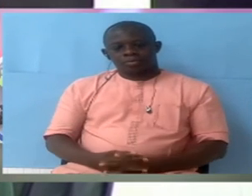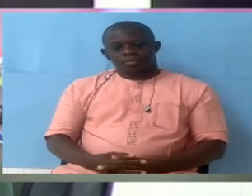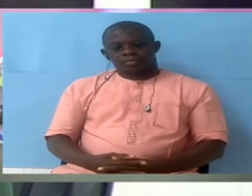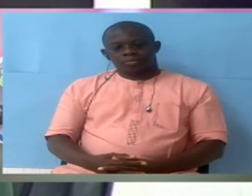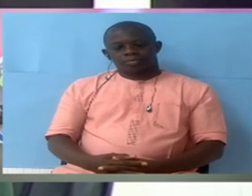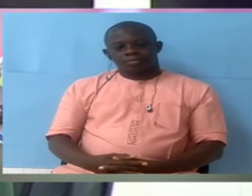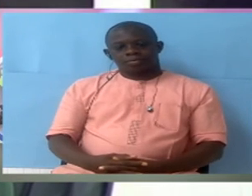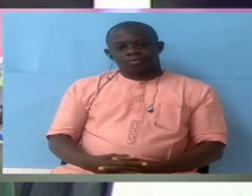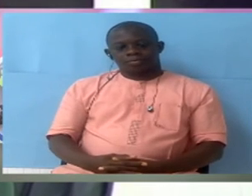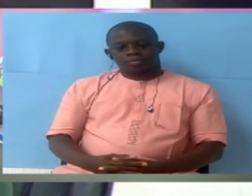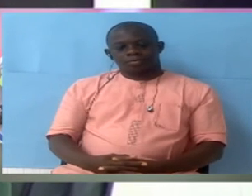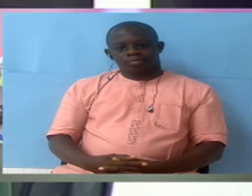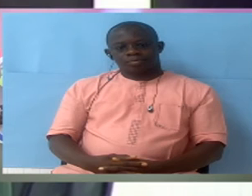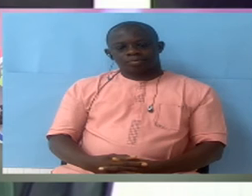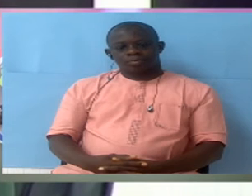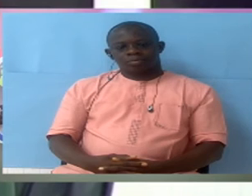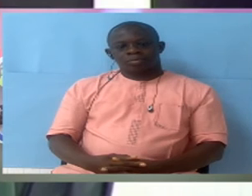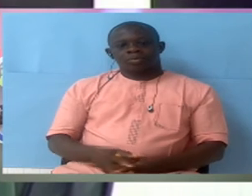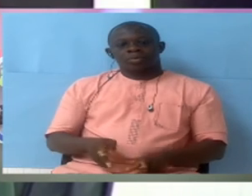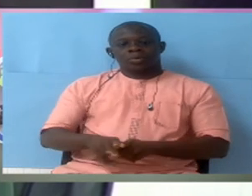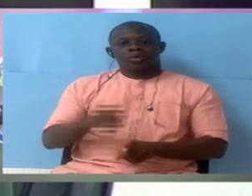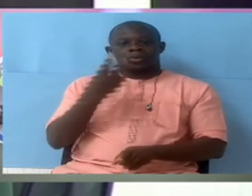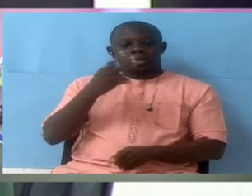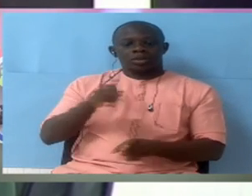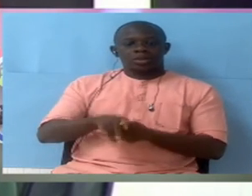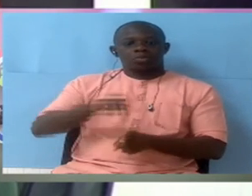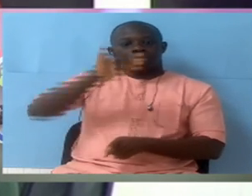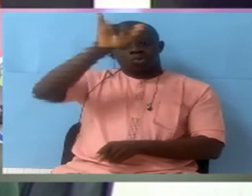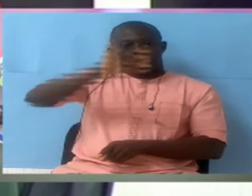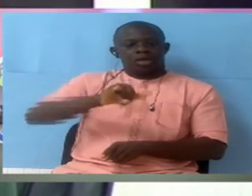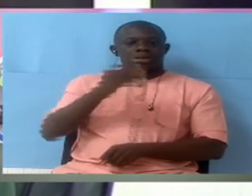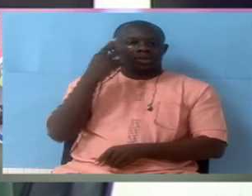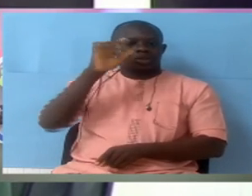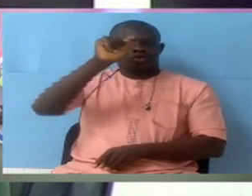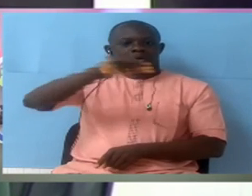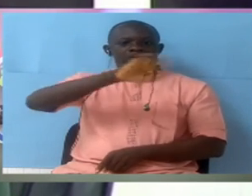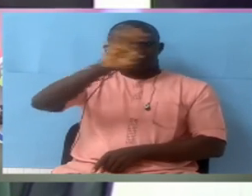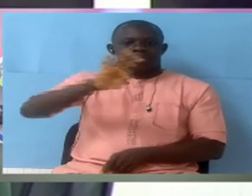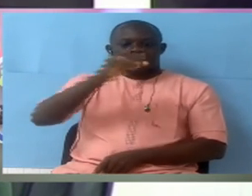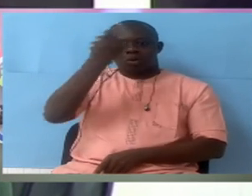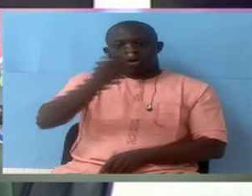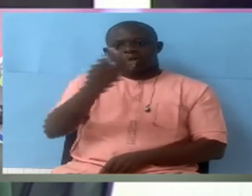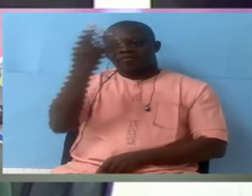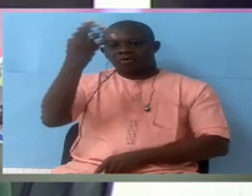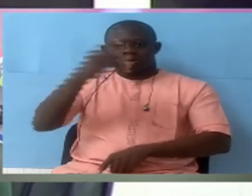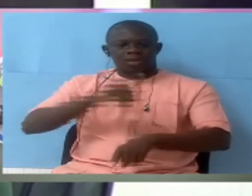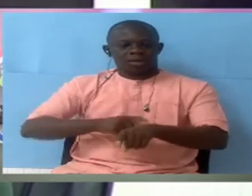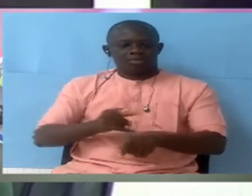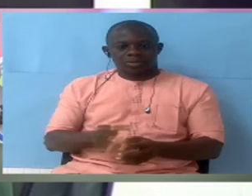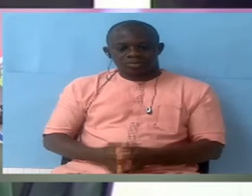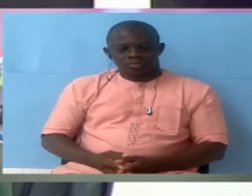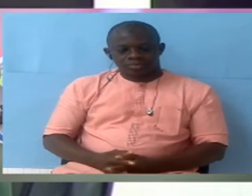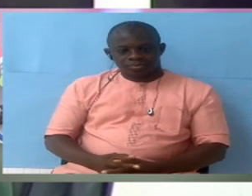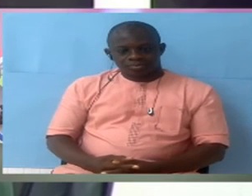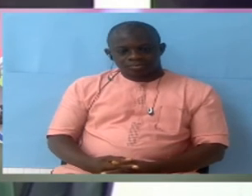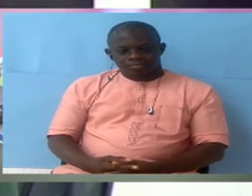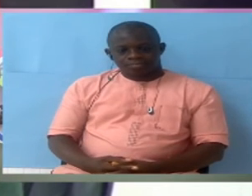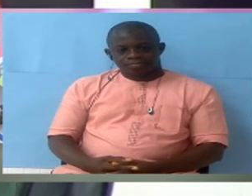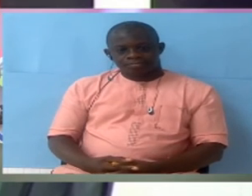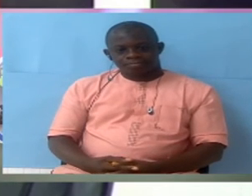3 months. Imagine the whole year you see your family 4 times. And the